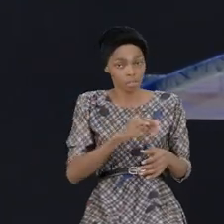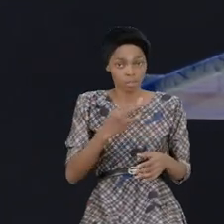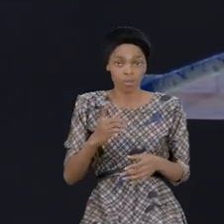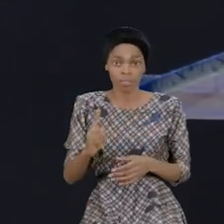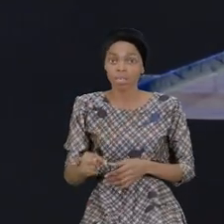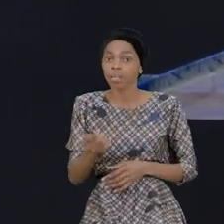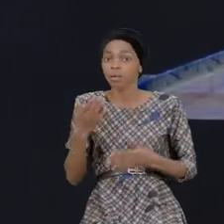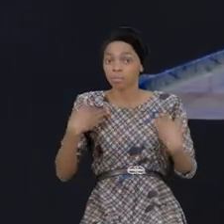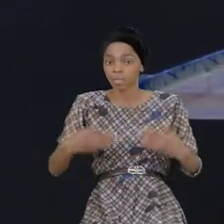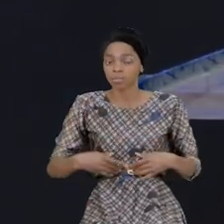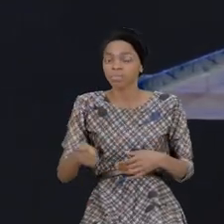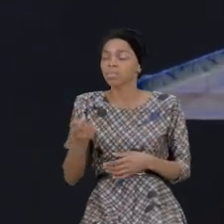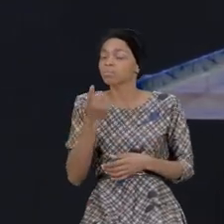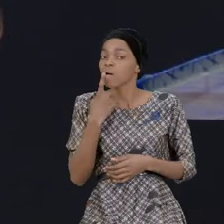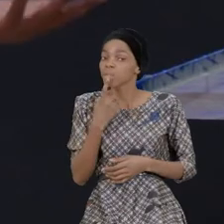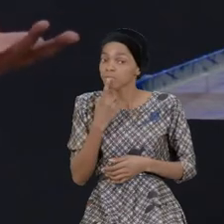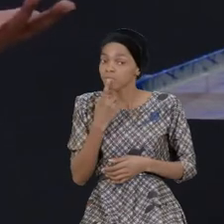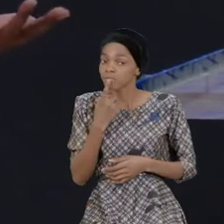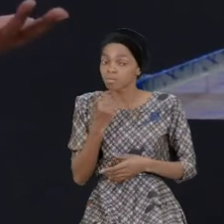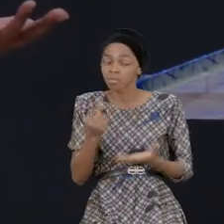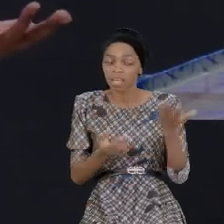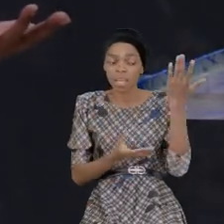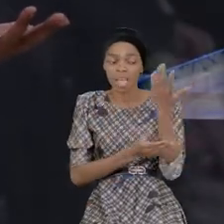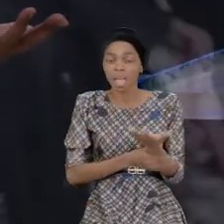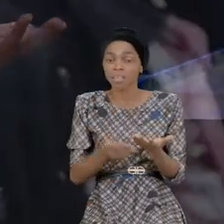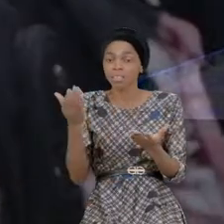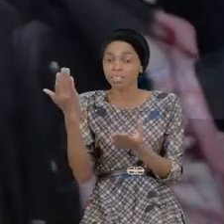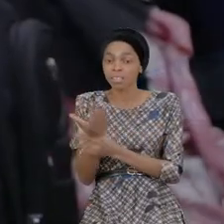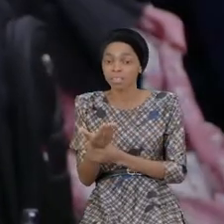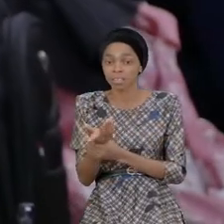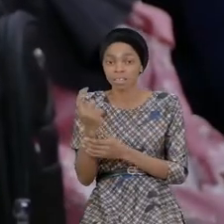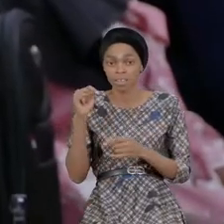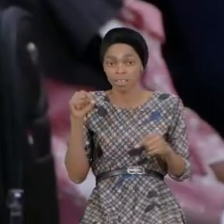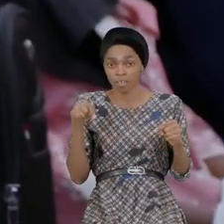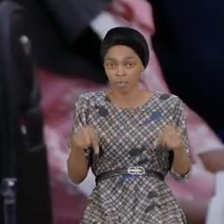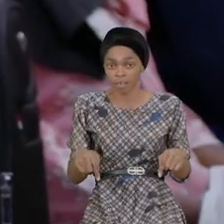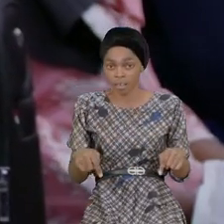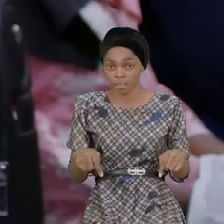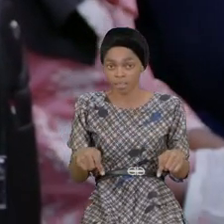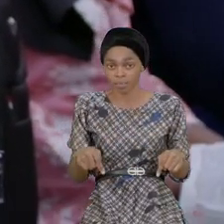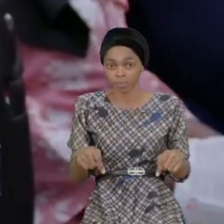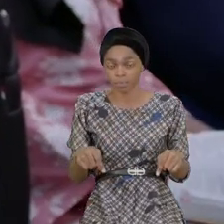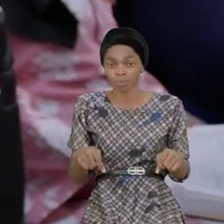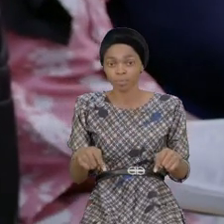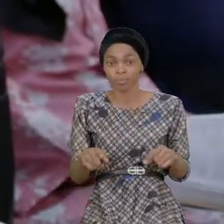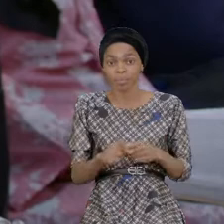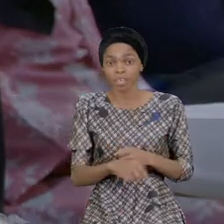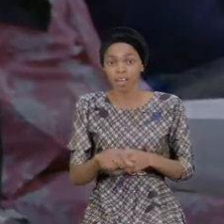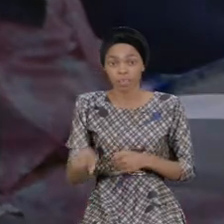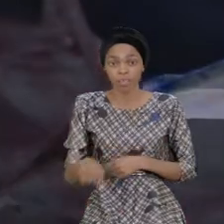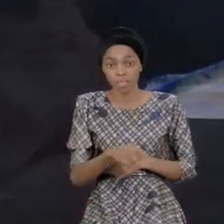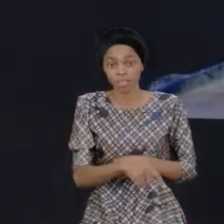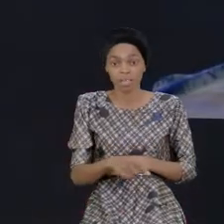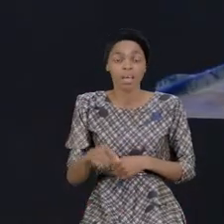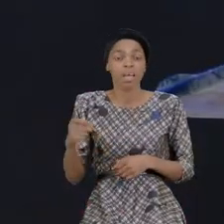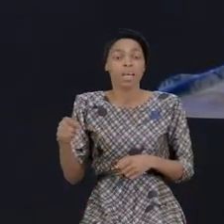the mouth, the hands, the feet, they are under